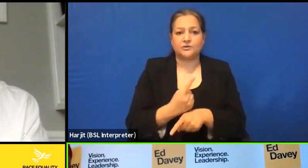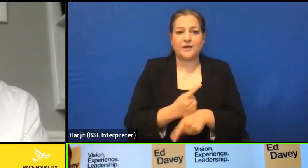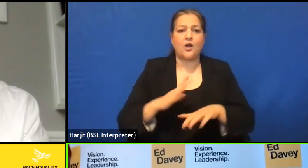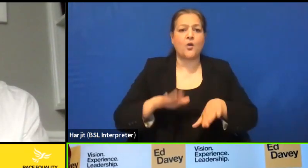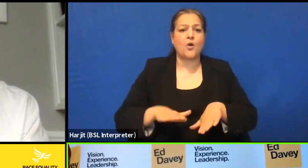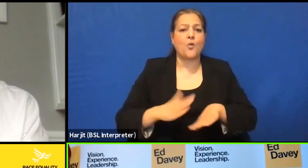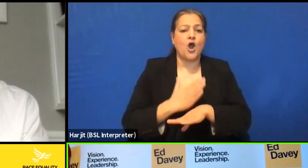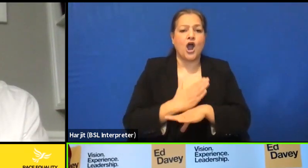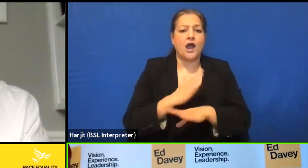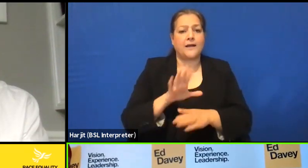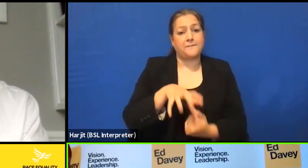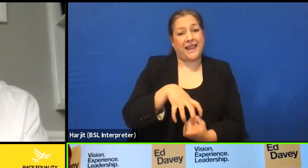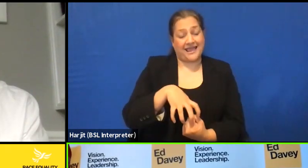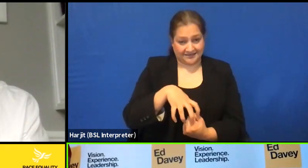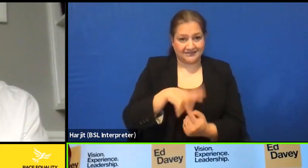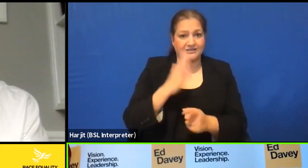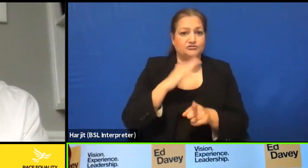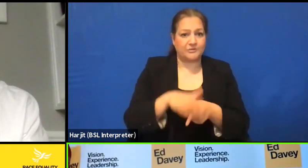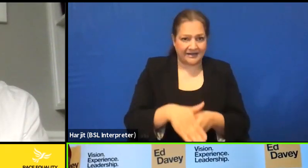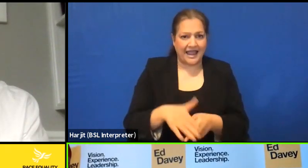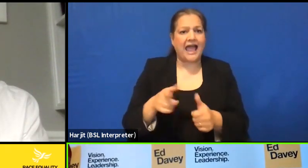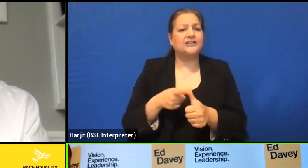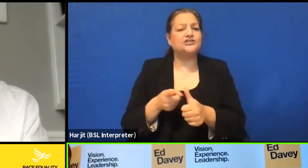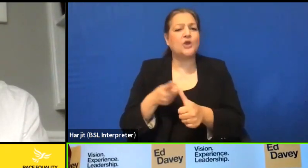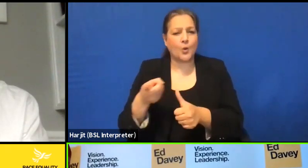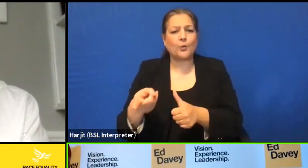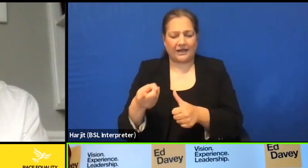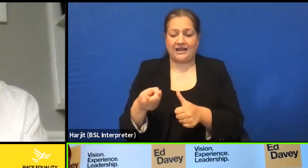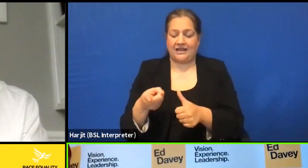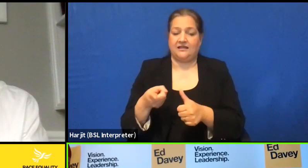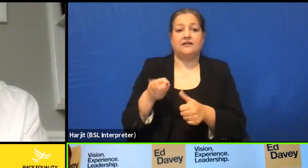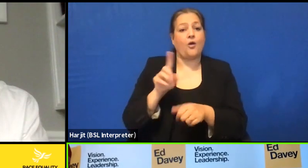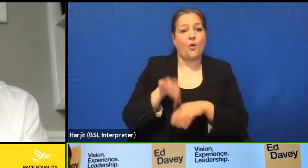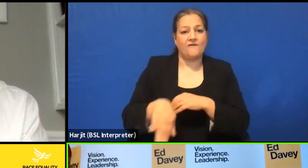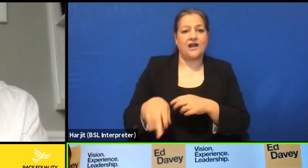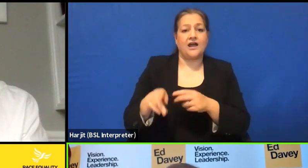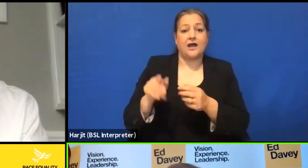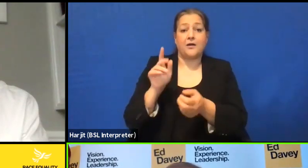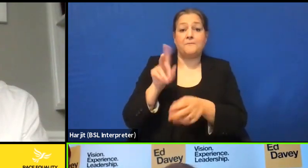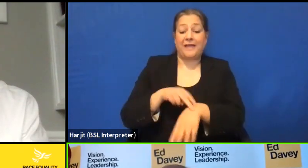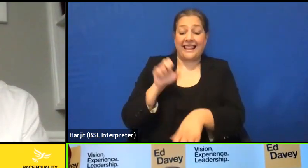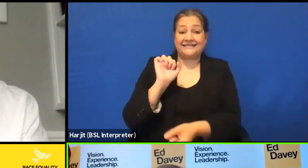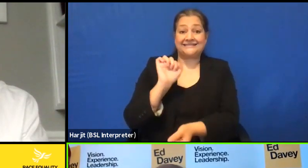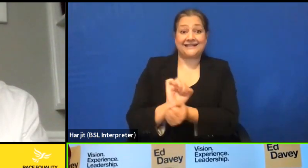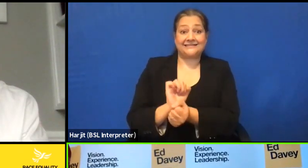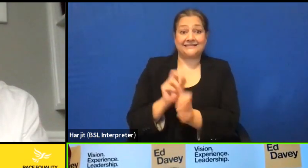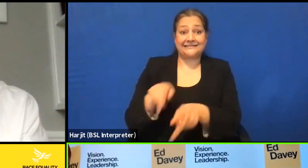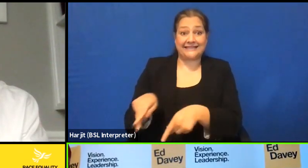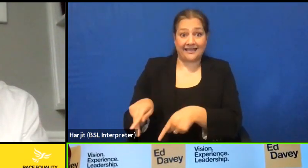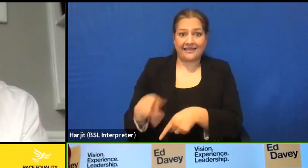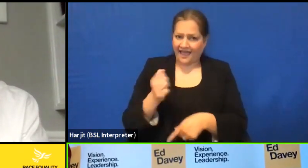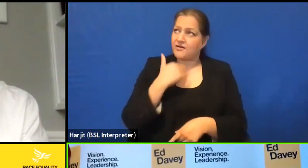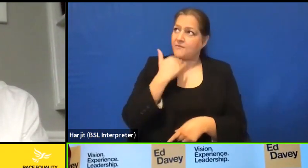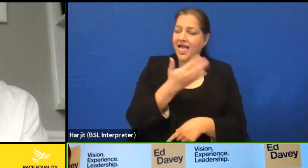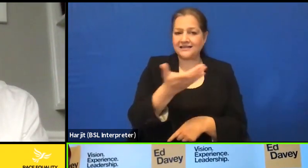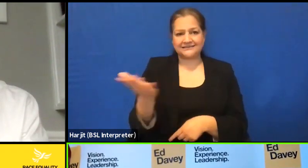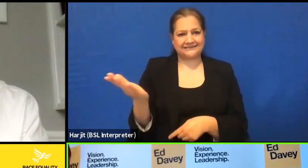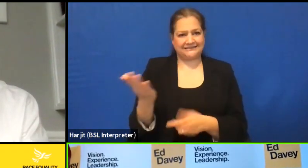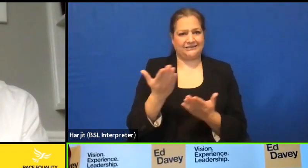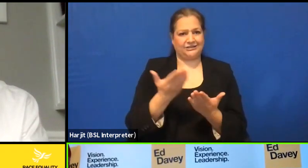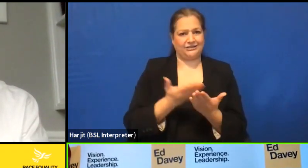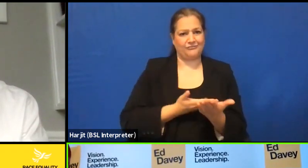if you look at the Angelioni report on deaths in police custody, there's enough reports out there, there's enough evidence,